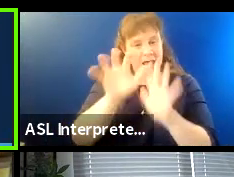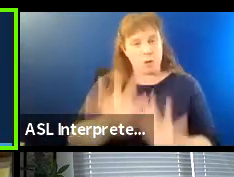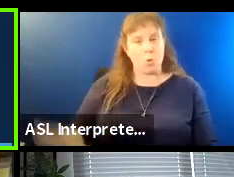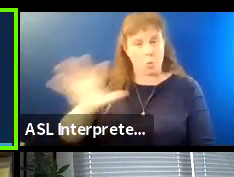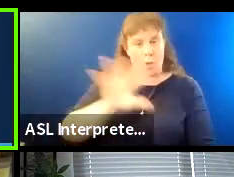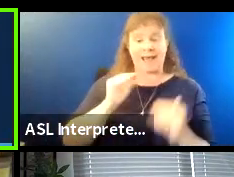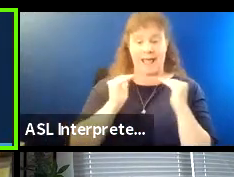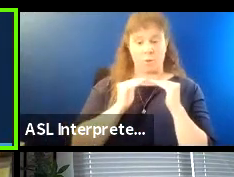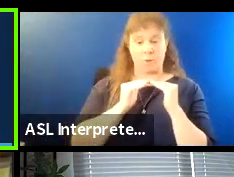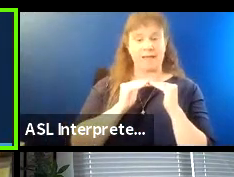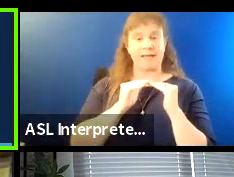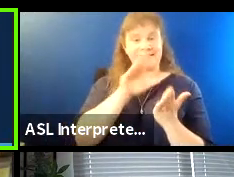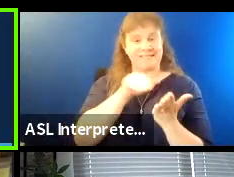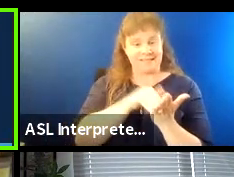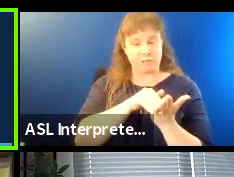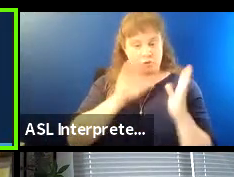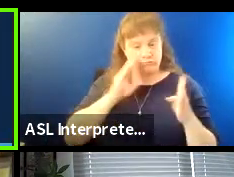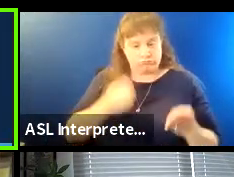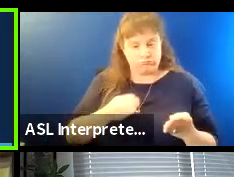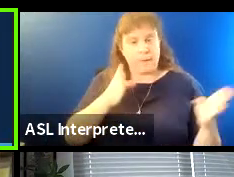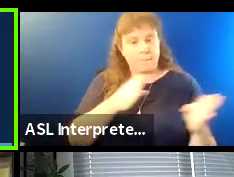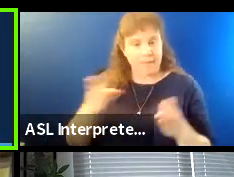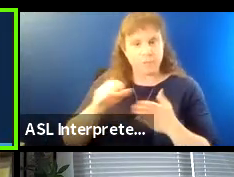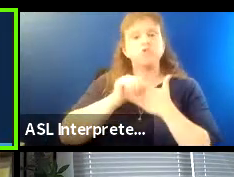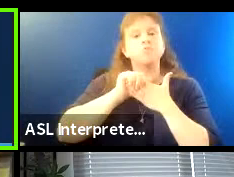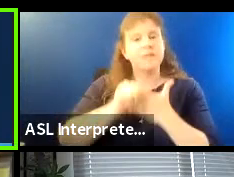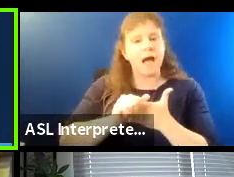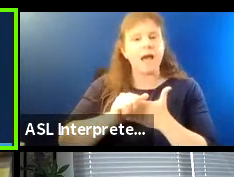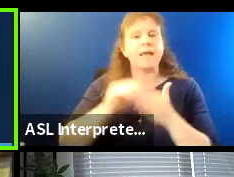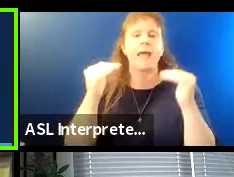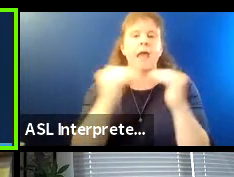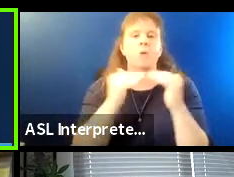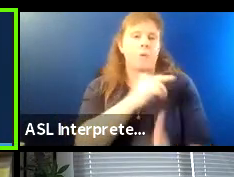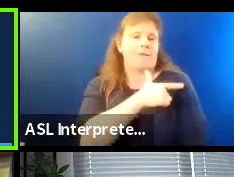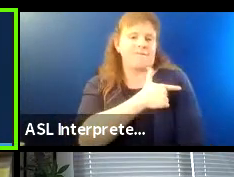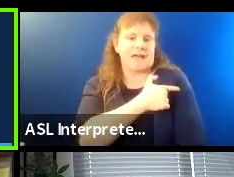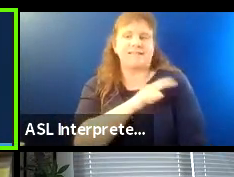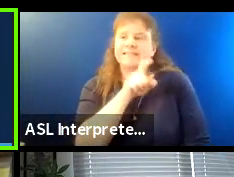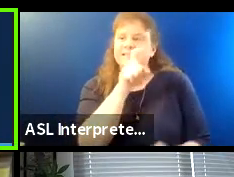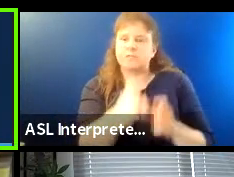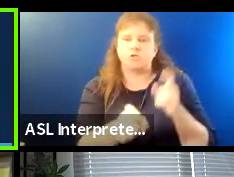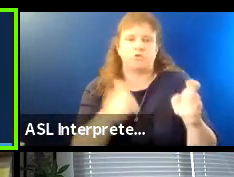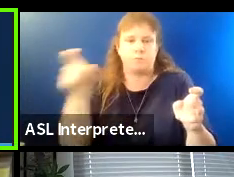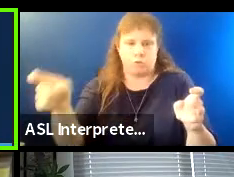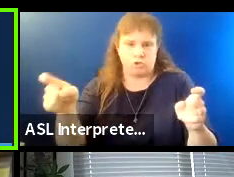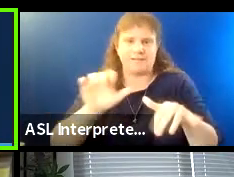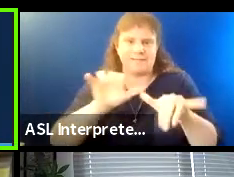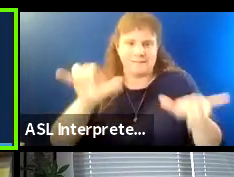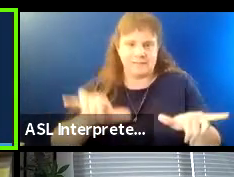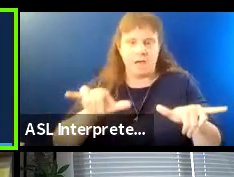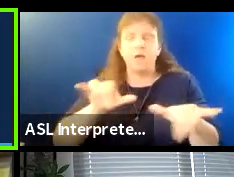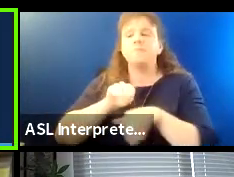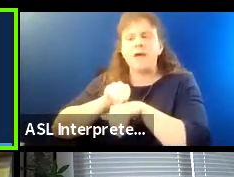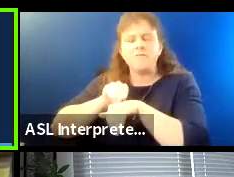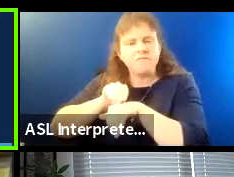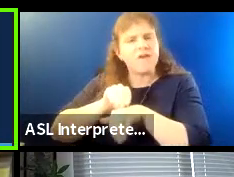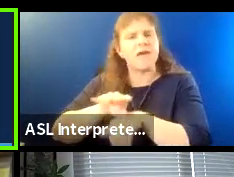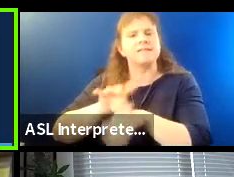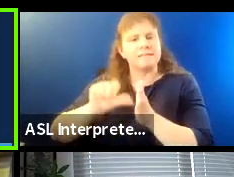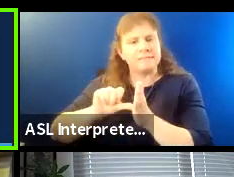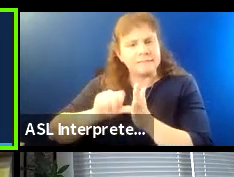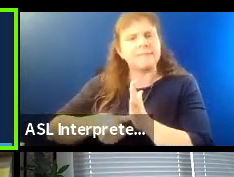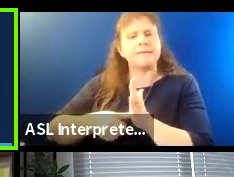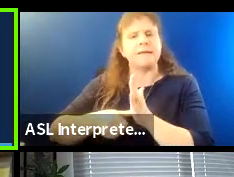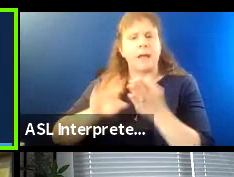to guide the equitable vaccine distribution system that considered key factors impacting people and communities, most notably from